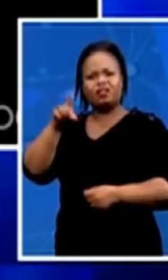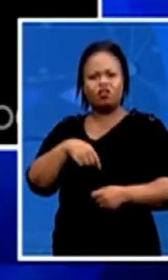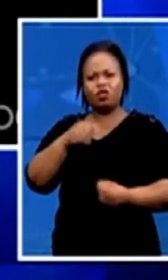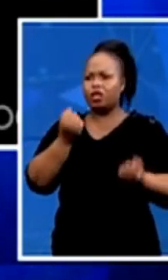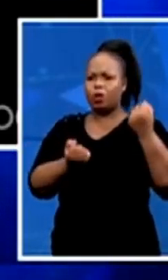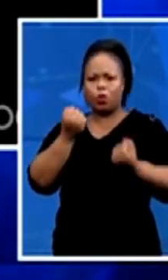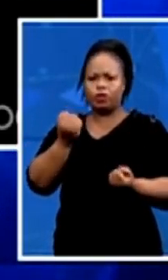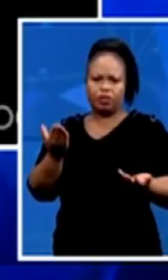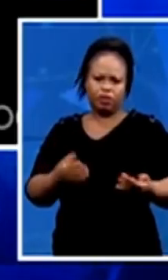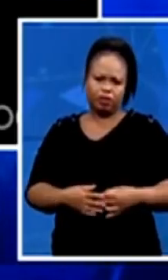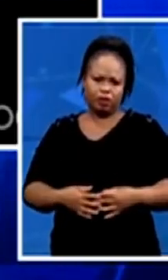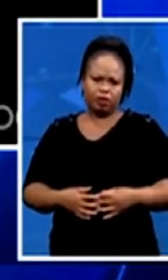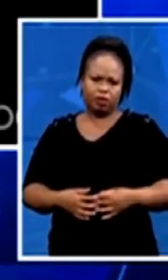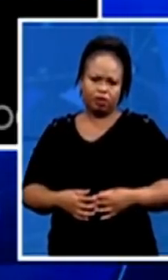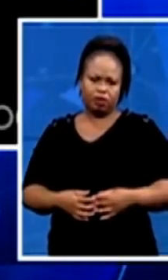Justice.